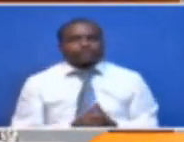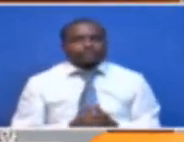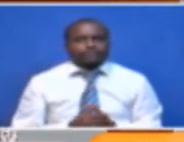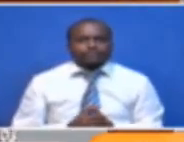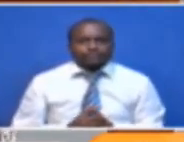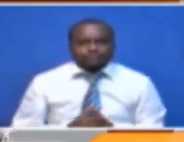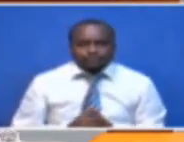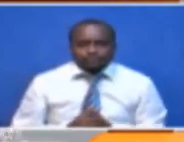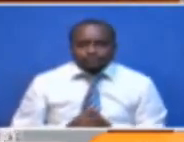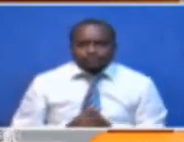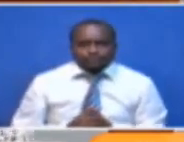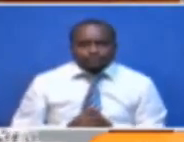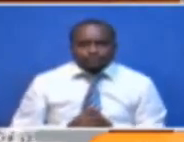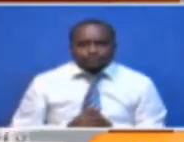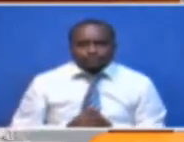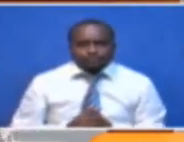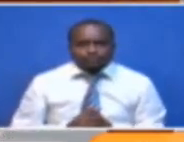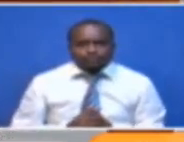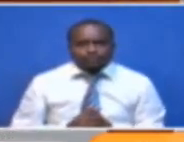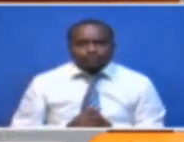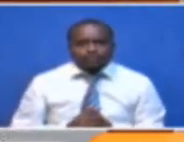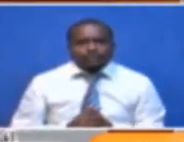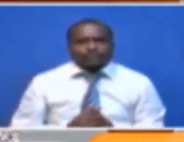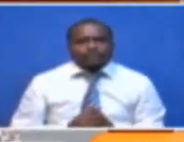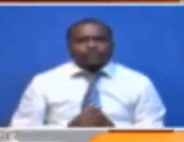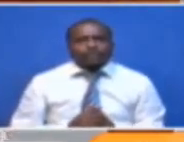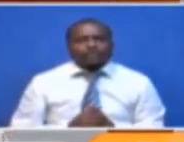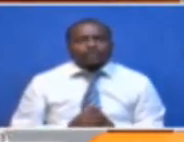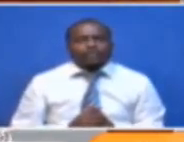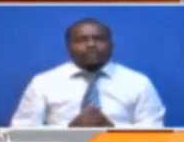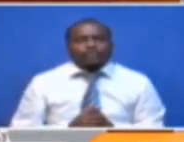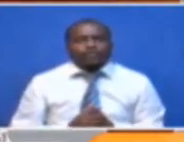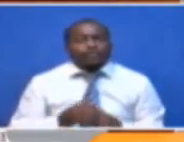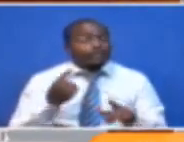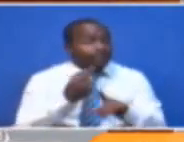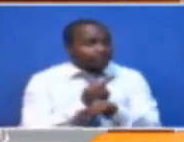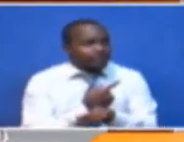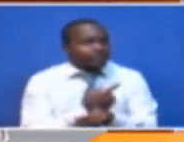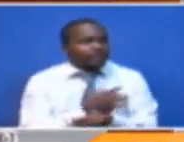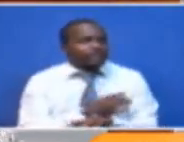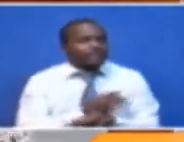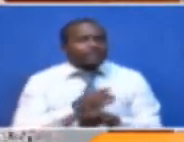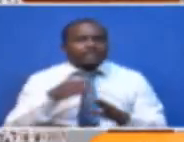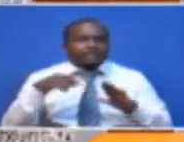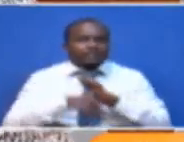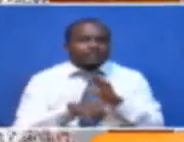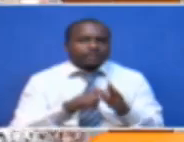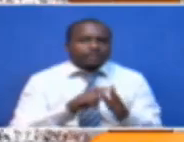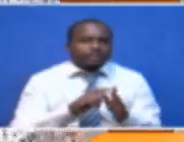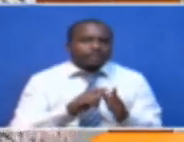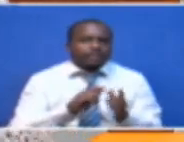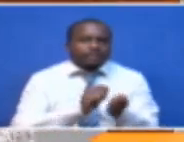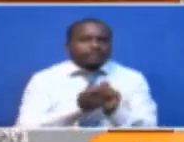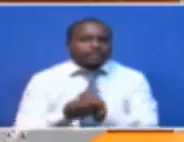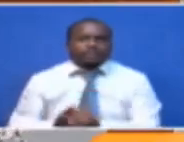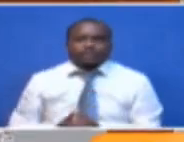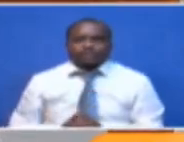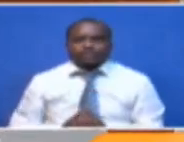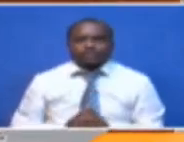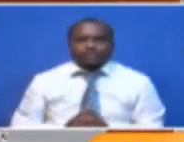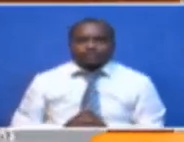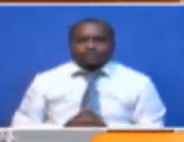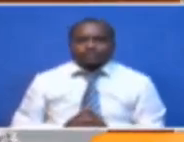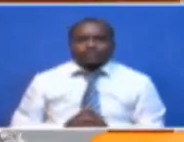Yeah. Yes. Oh, the difference is the severity of the adjustments. Yes. Yeah. Once beaten, twice shy. That's it. Yeah. You become more